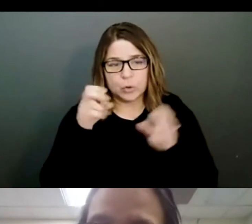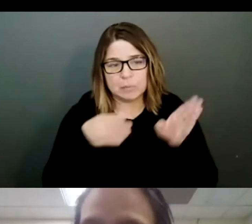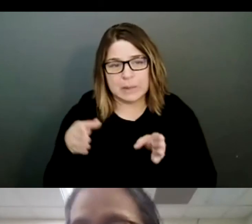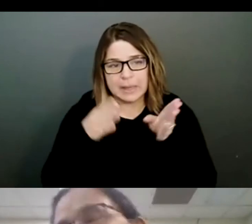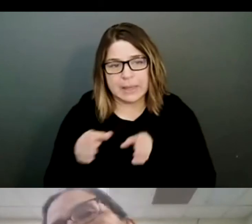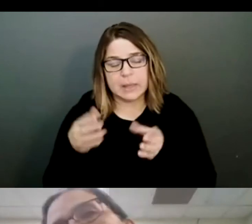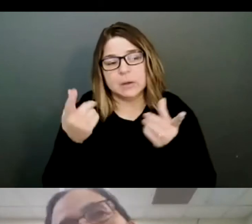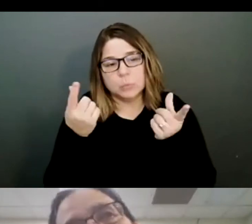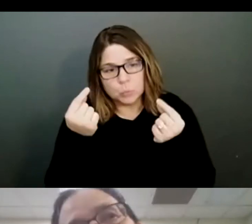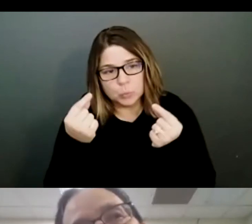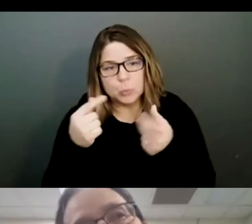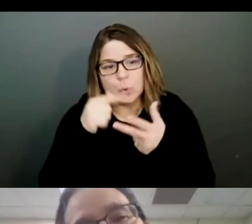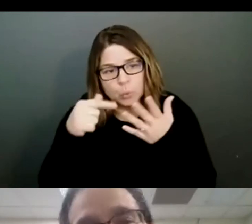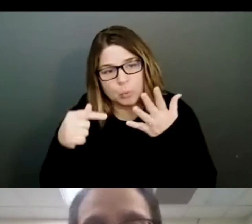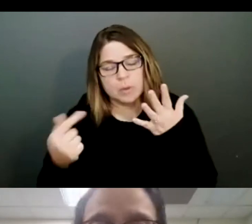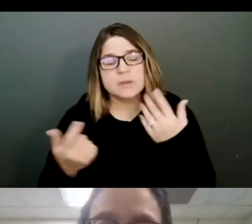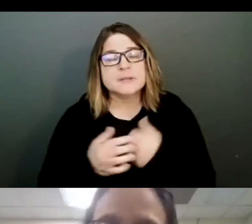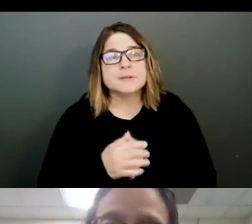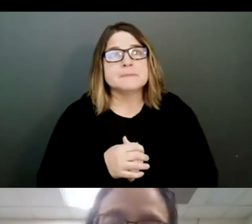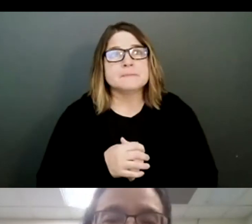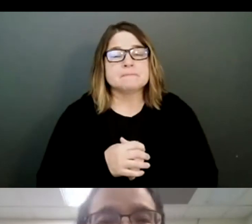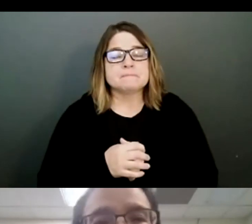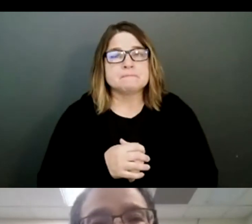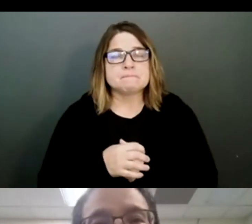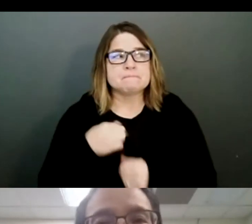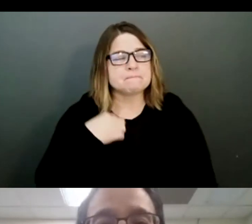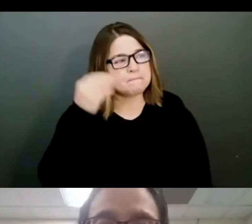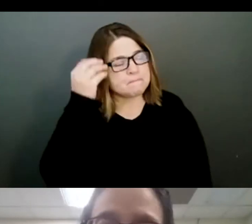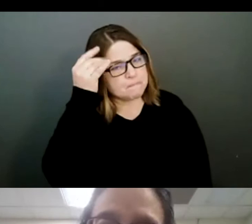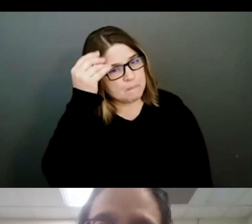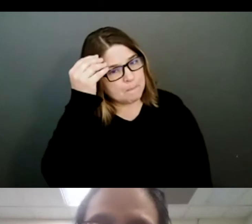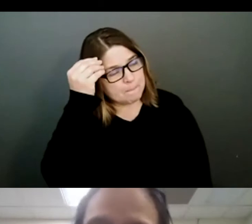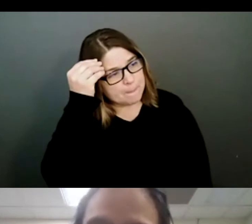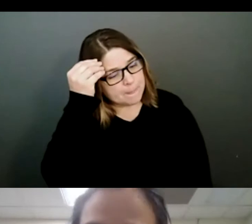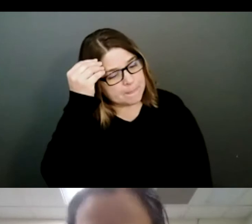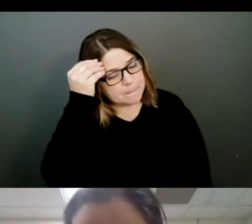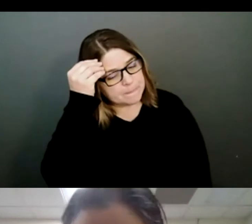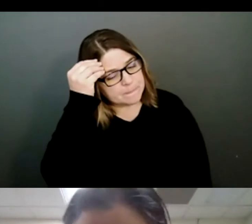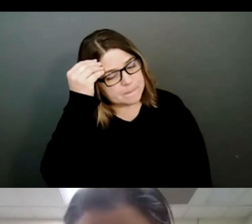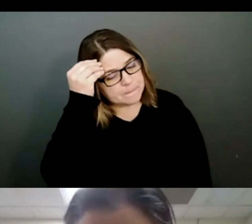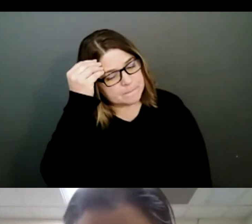do. And then I thought about it, and I said,